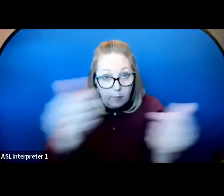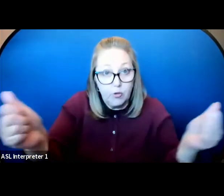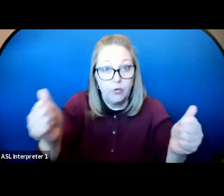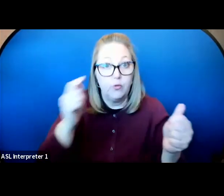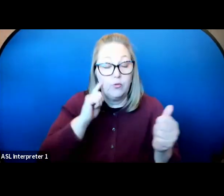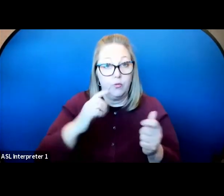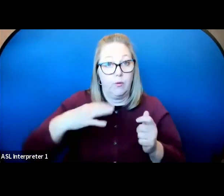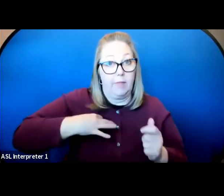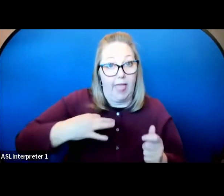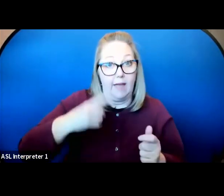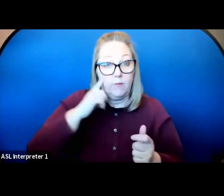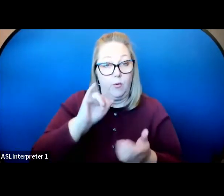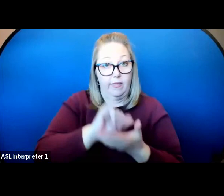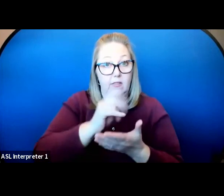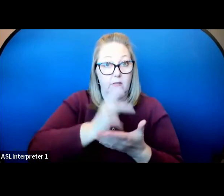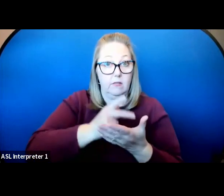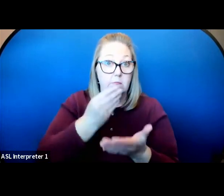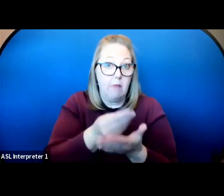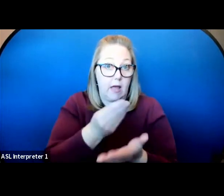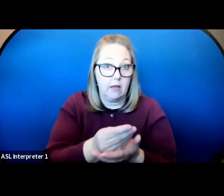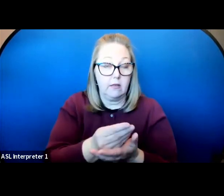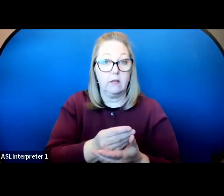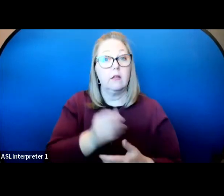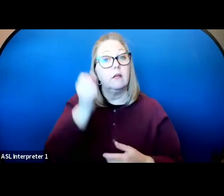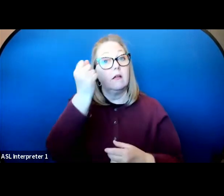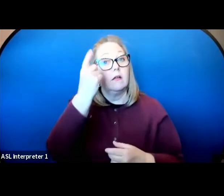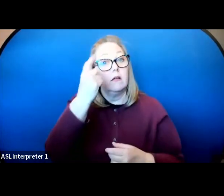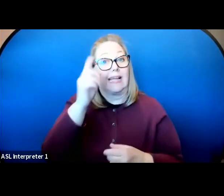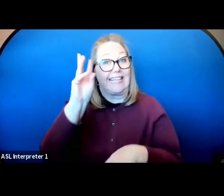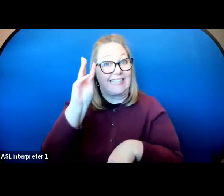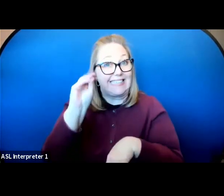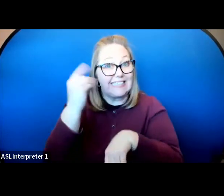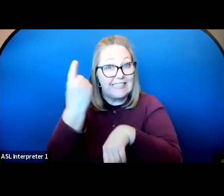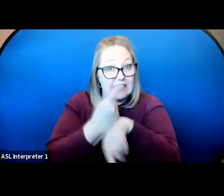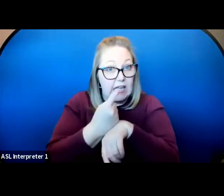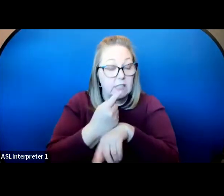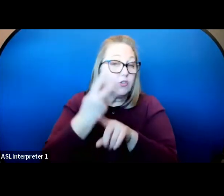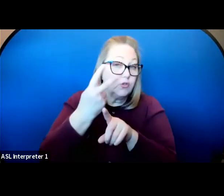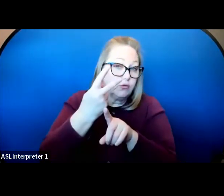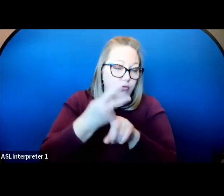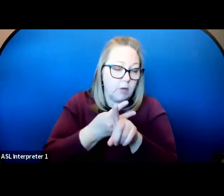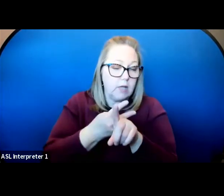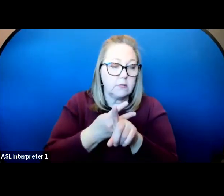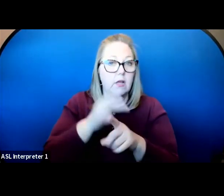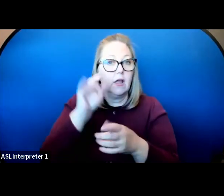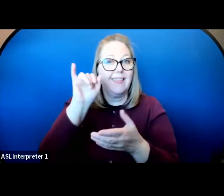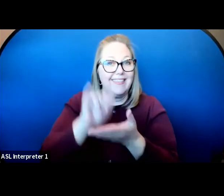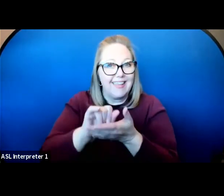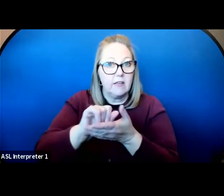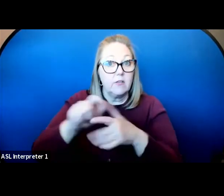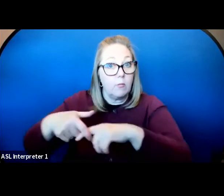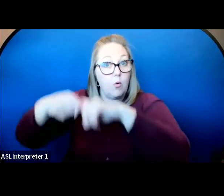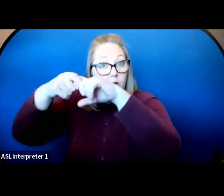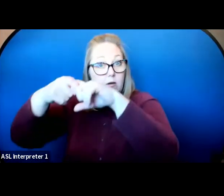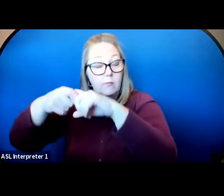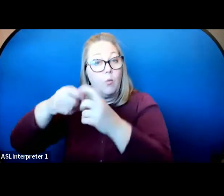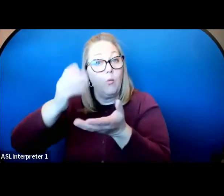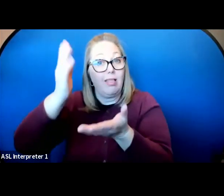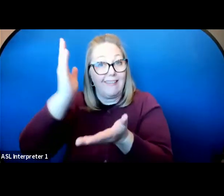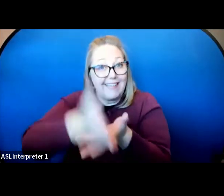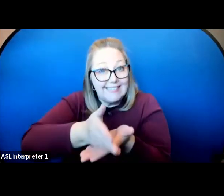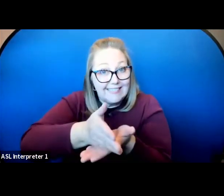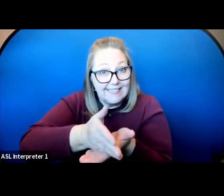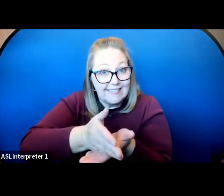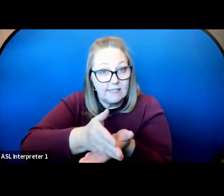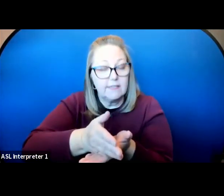reiterate, Nevada's eviction moratorium will end in 2 months, and the CDC moratorium ends in 3 months or 90